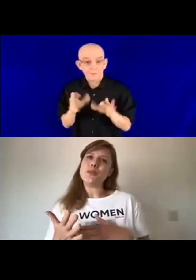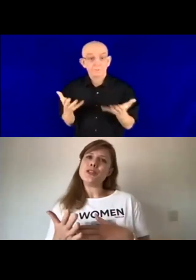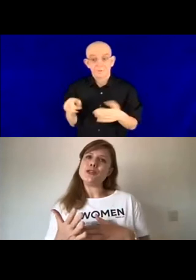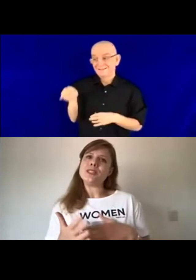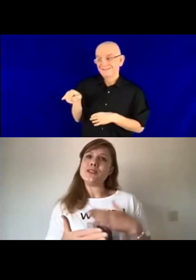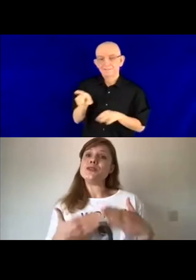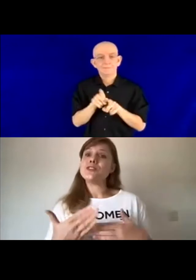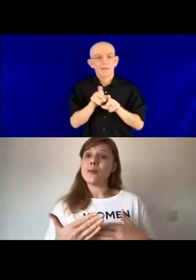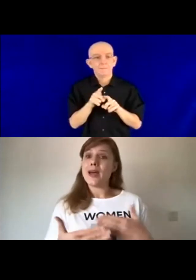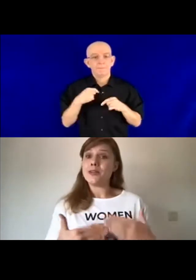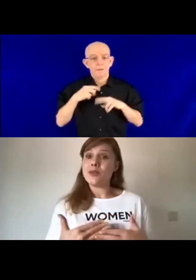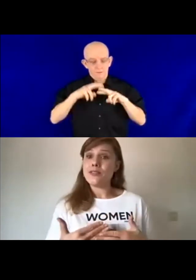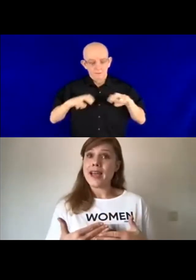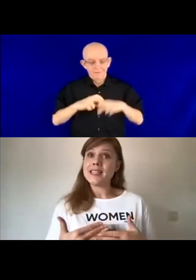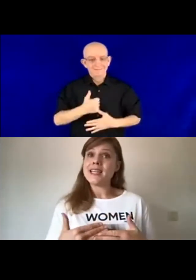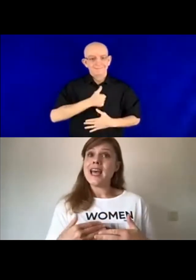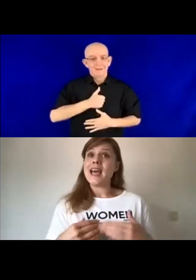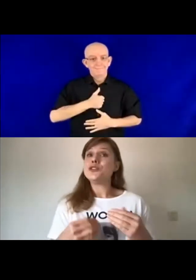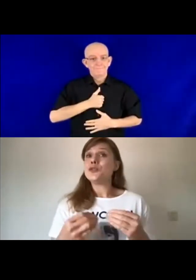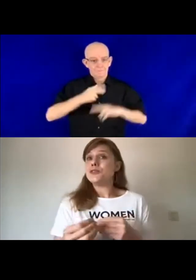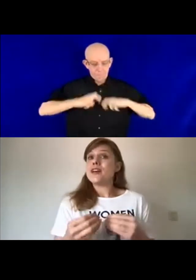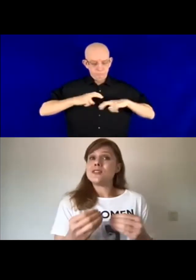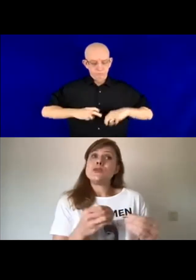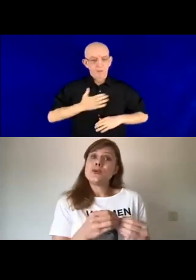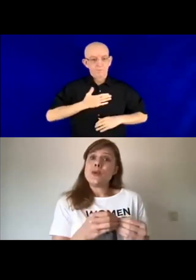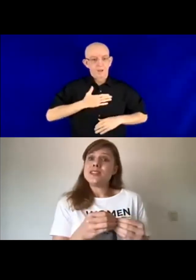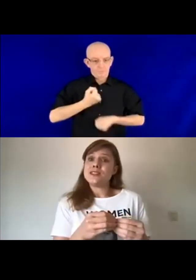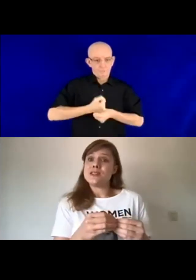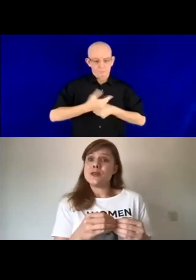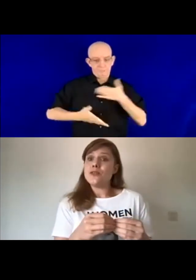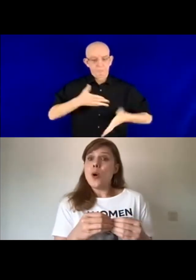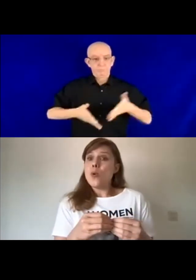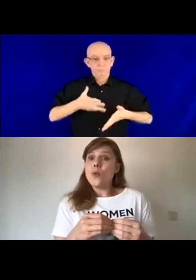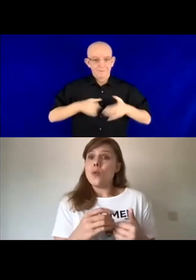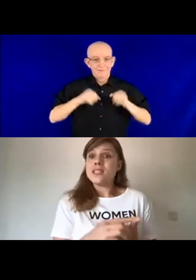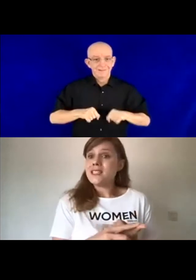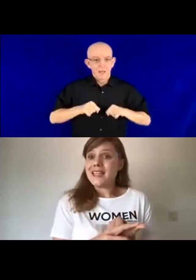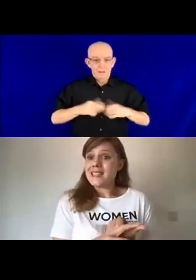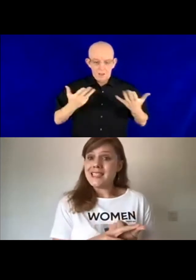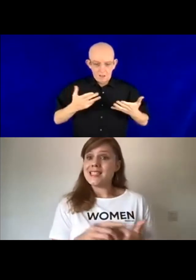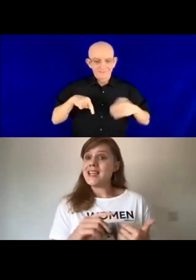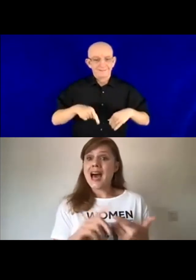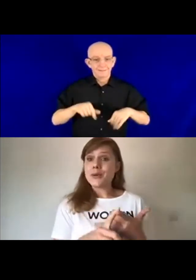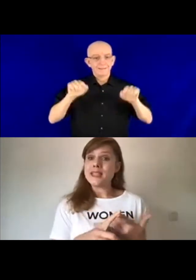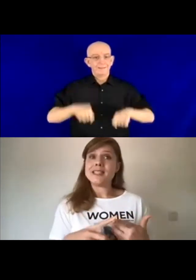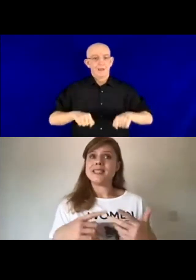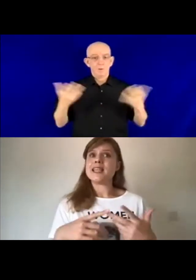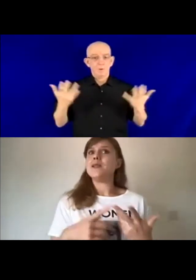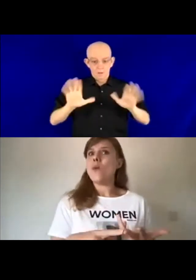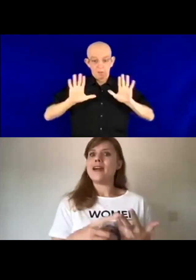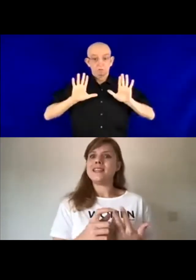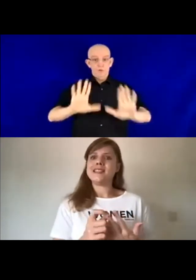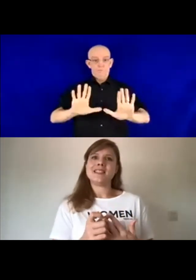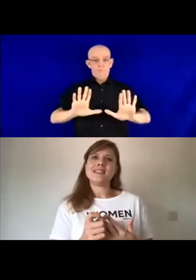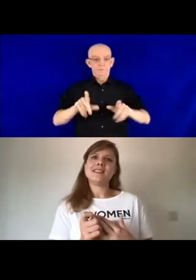an opportunity to stop and reflect and to address those questions of what they did, how they did it, and